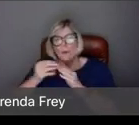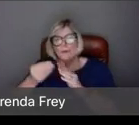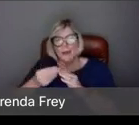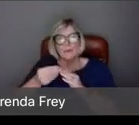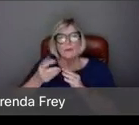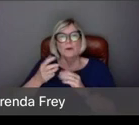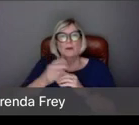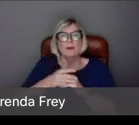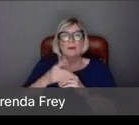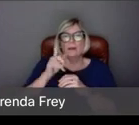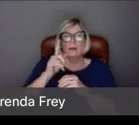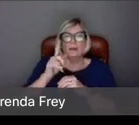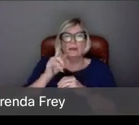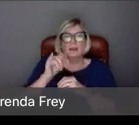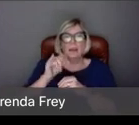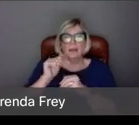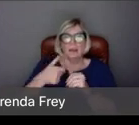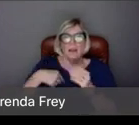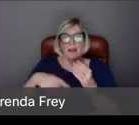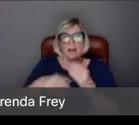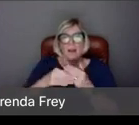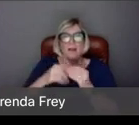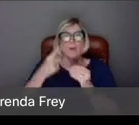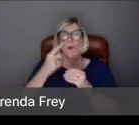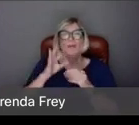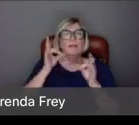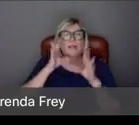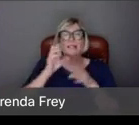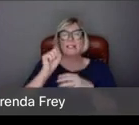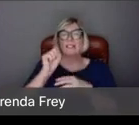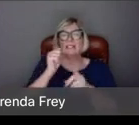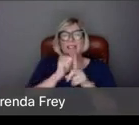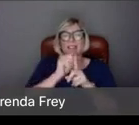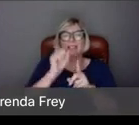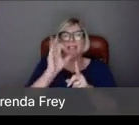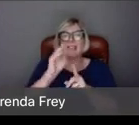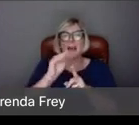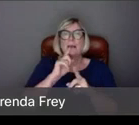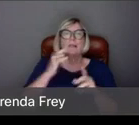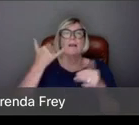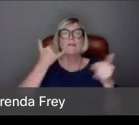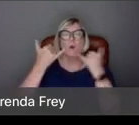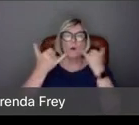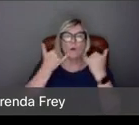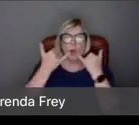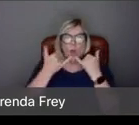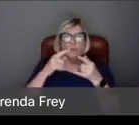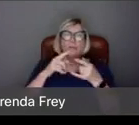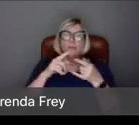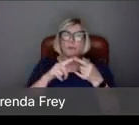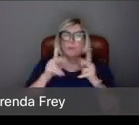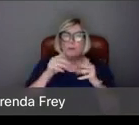And can I just add in here? Sure. One of the terrible scams we've seen recently is phone calls coming to people in our